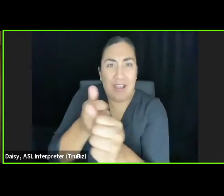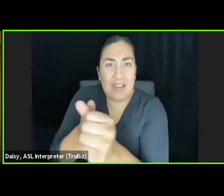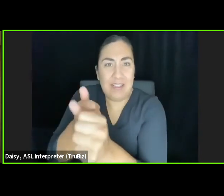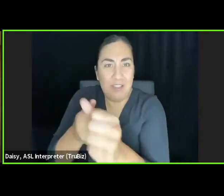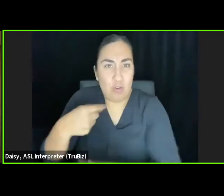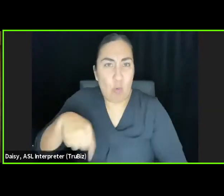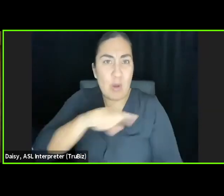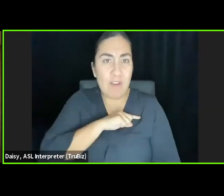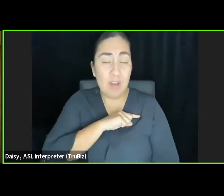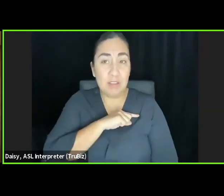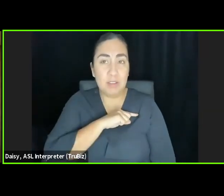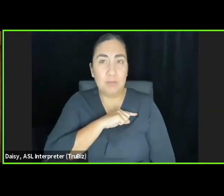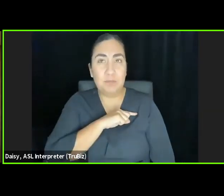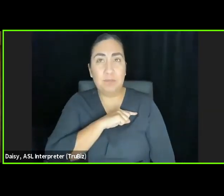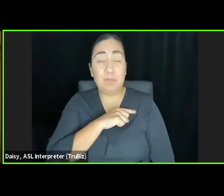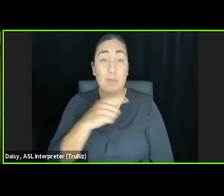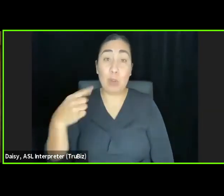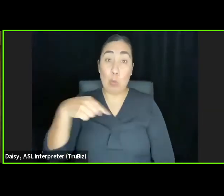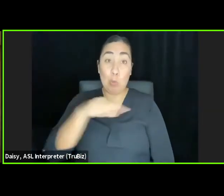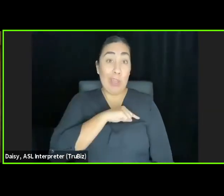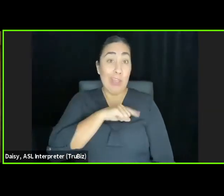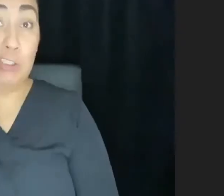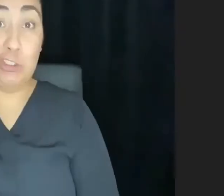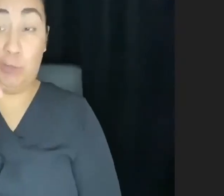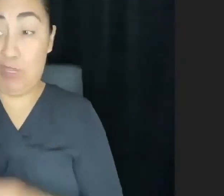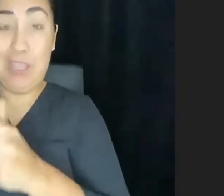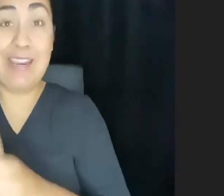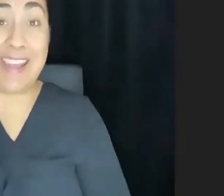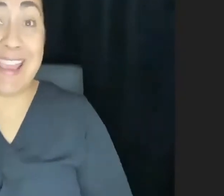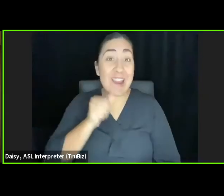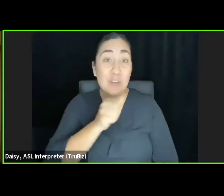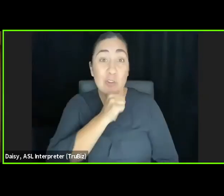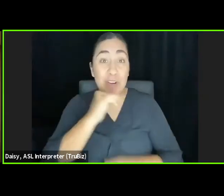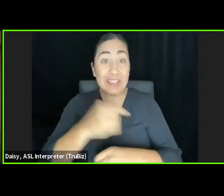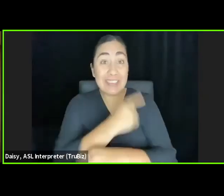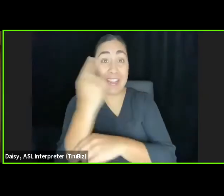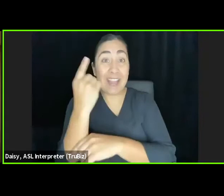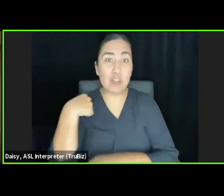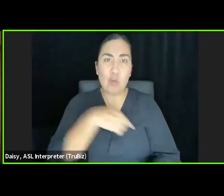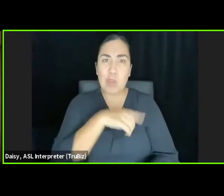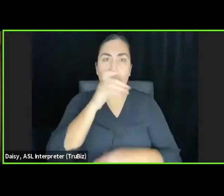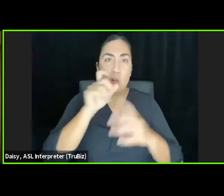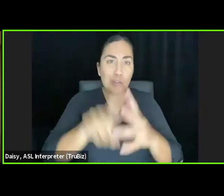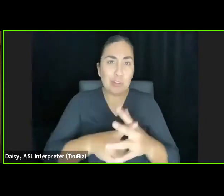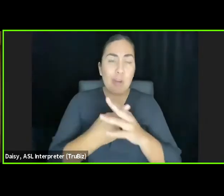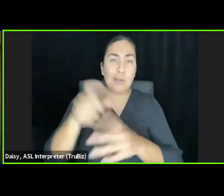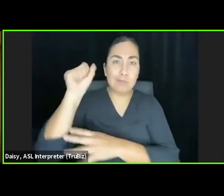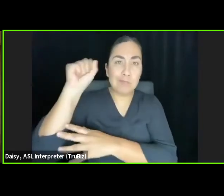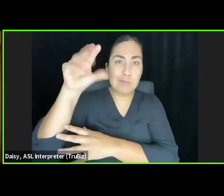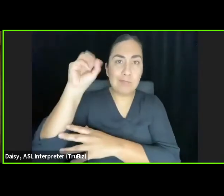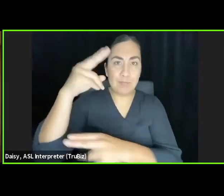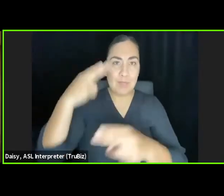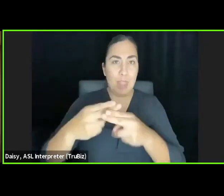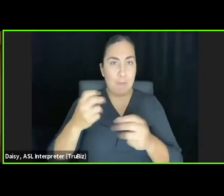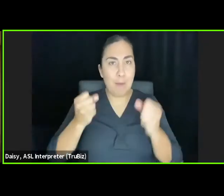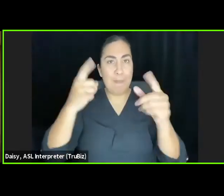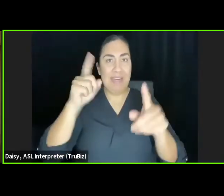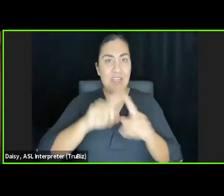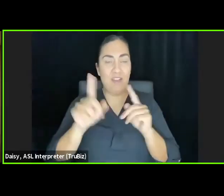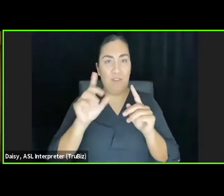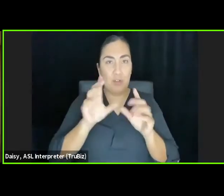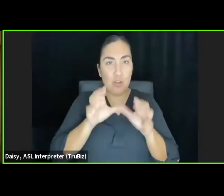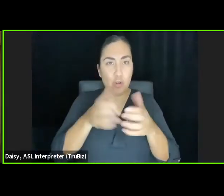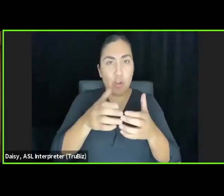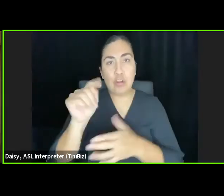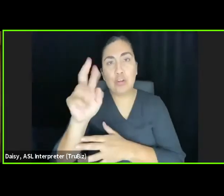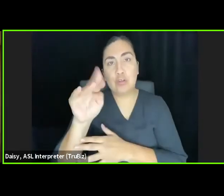We were meant to be in Arizona today. So we will start with naming the many tribes of that state. The following video